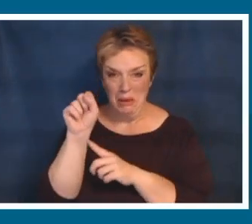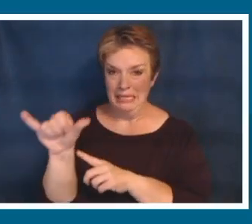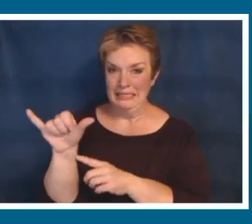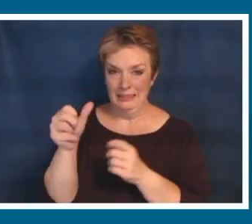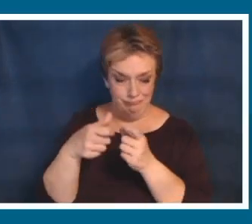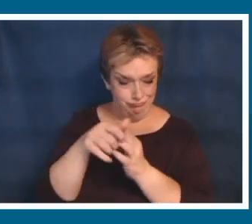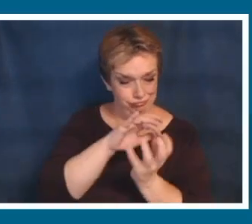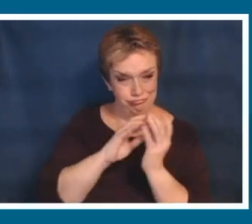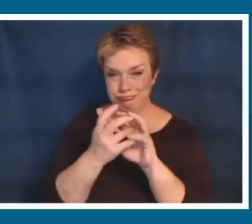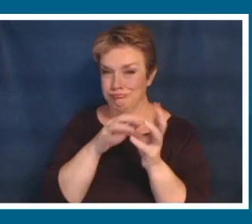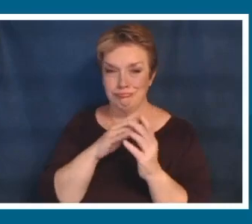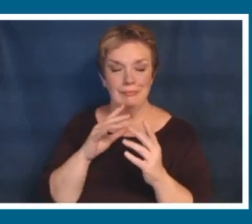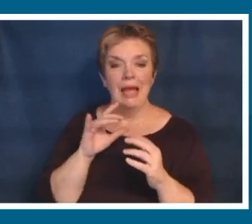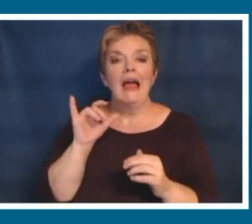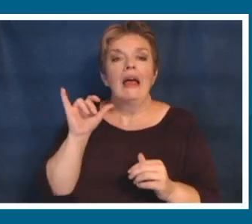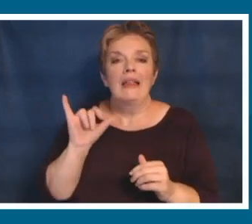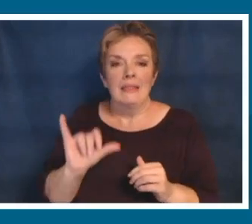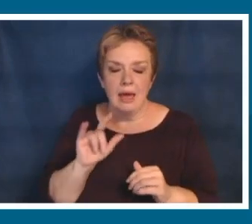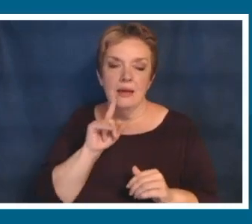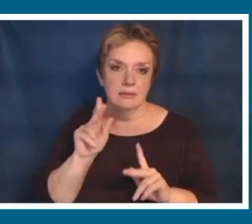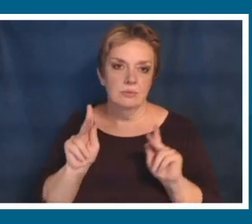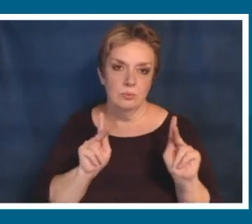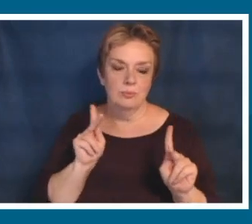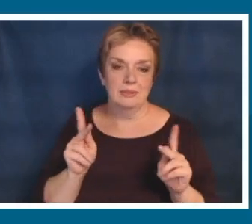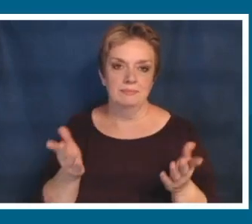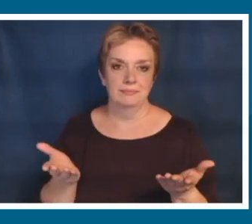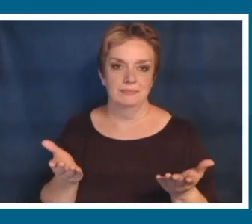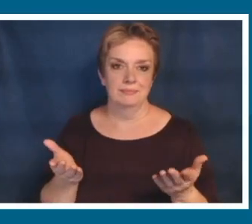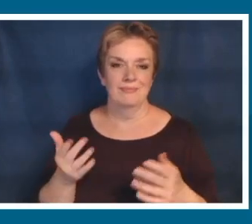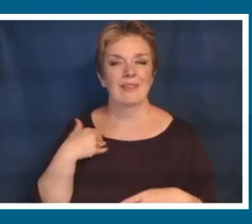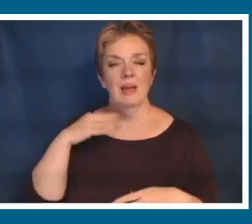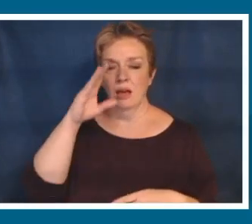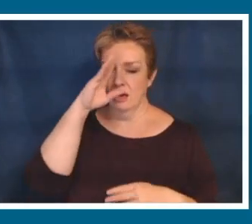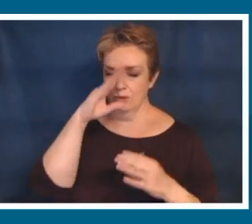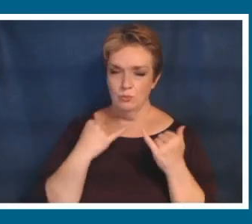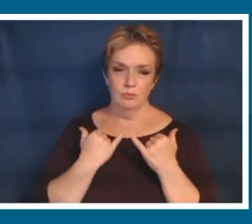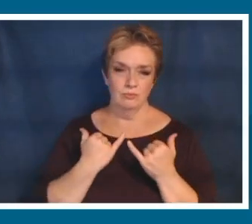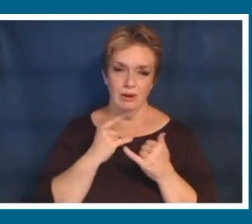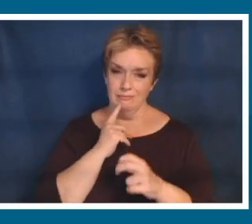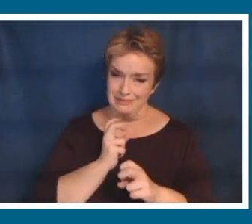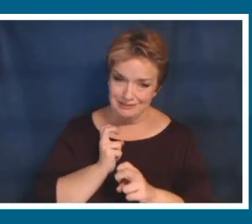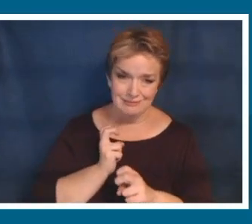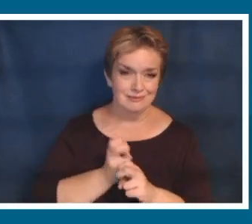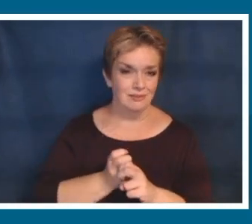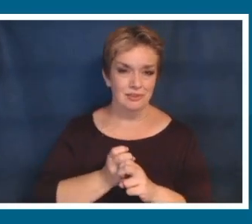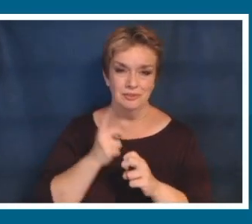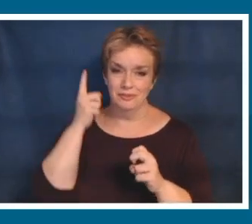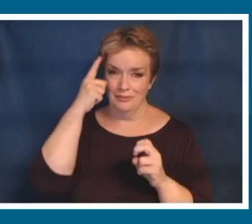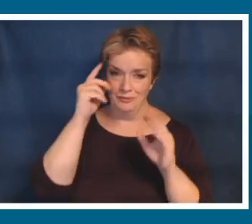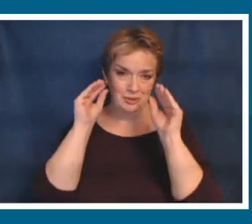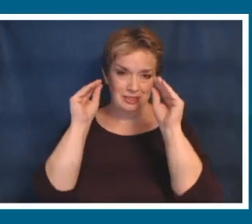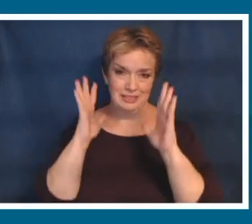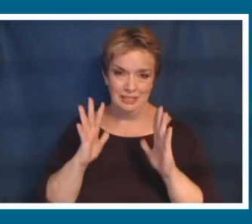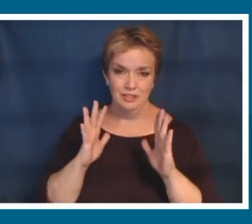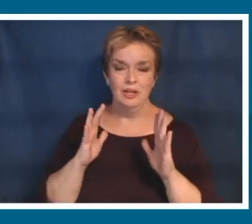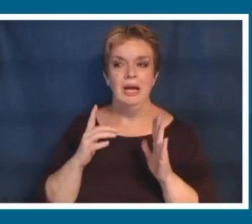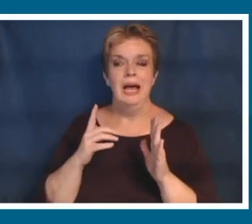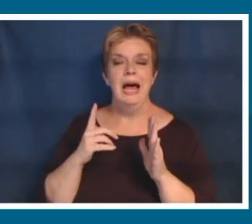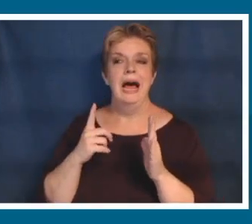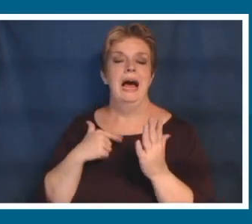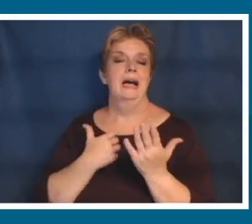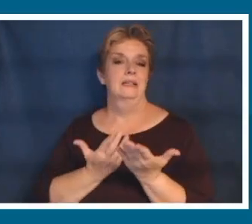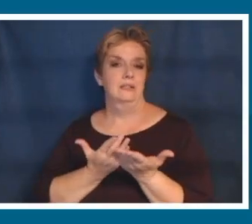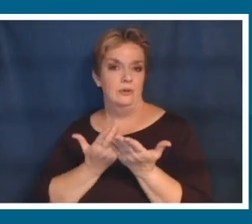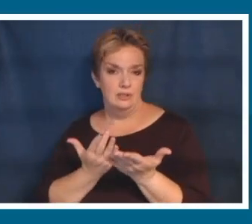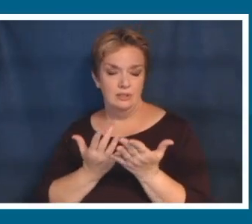really difficult out there right now for educators. And so I would say lean on the sources. If you're talking about